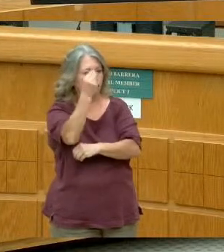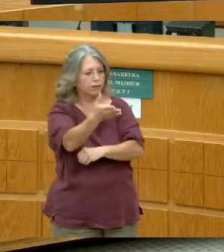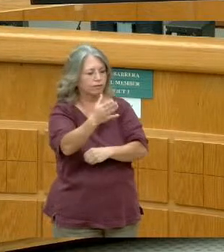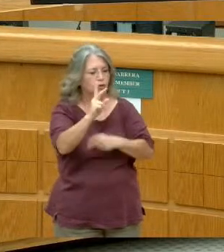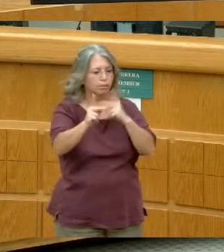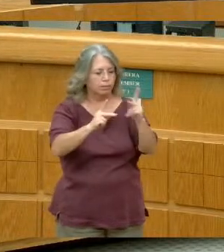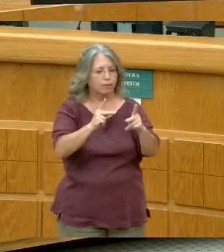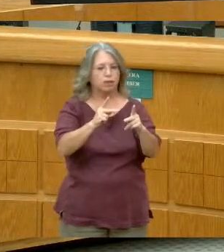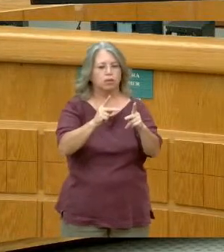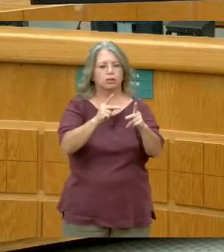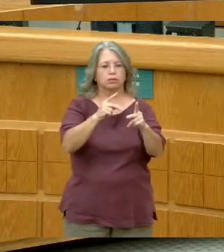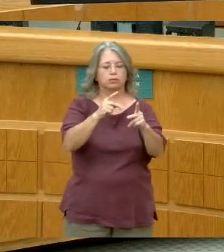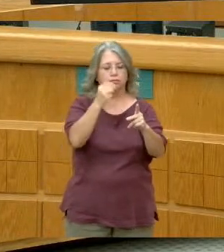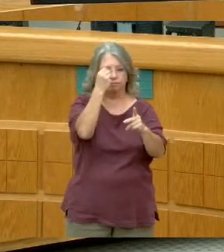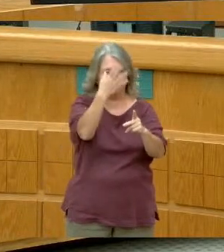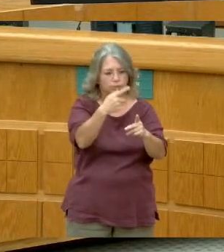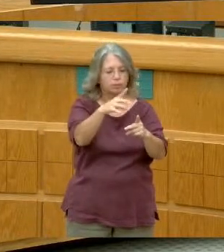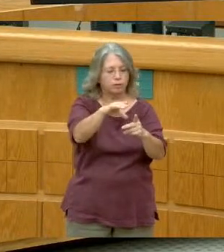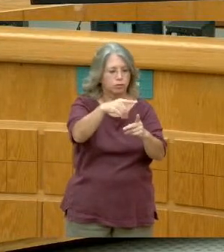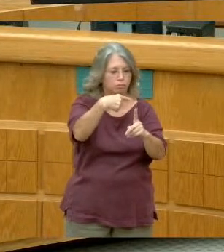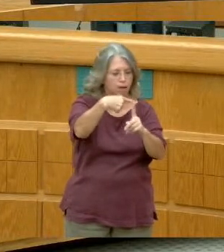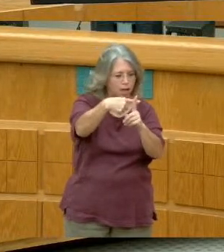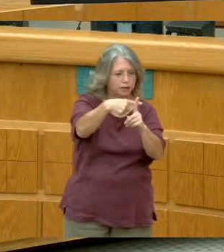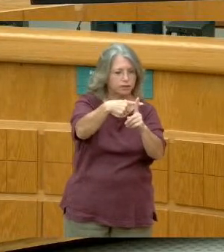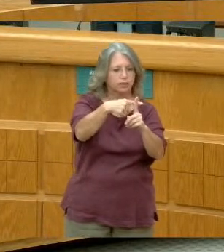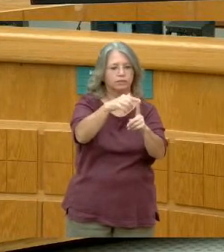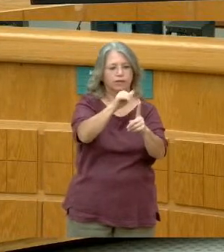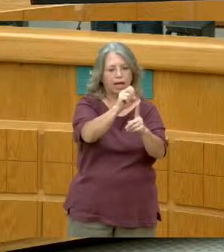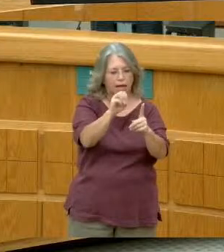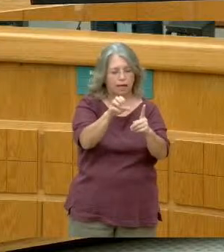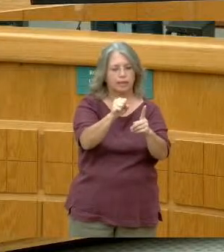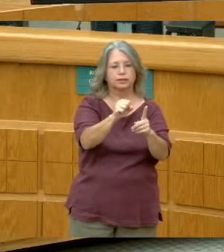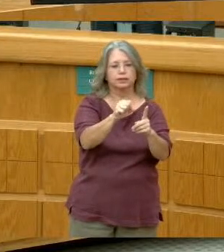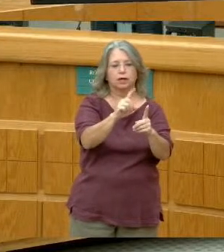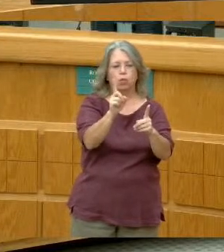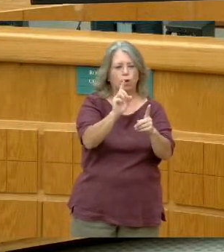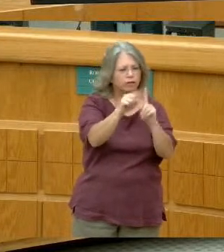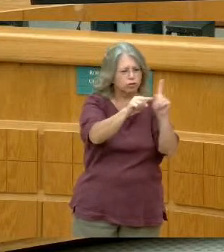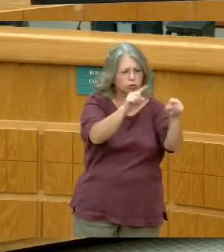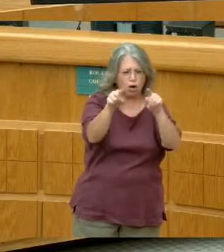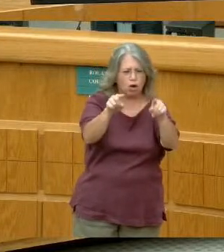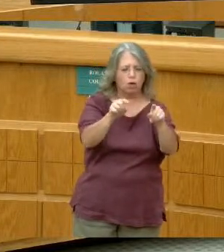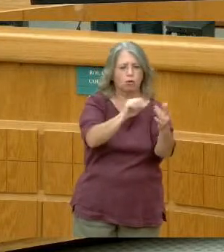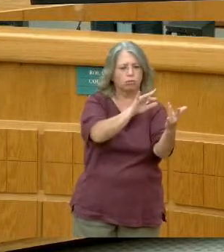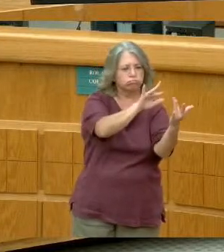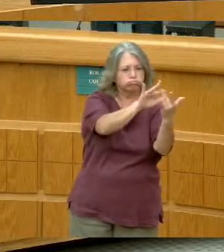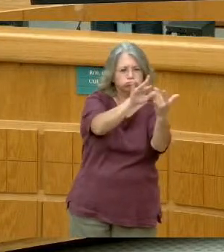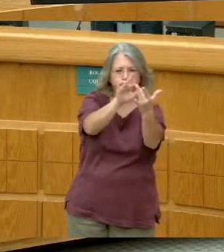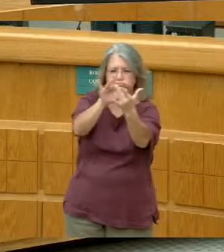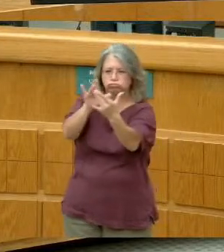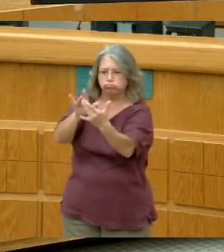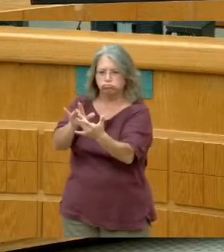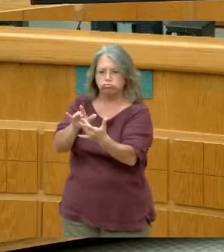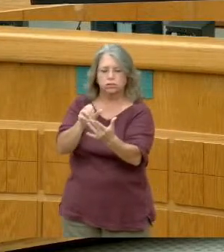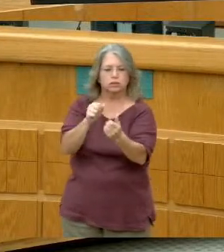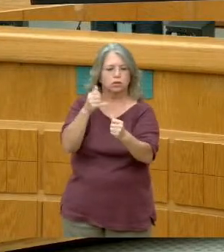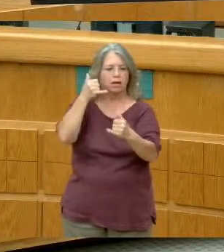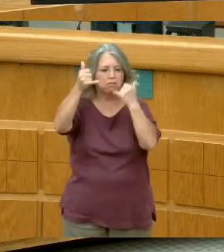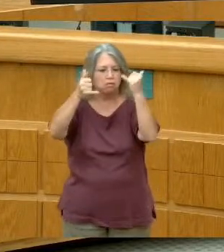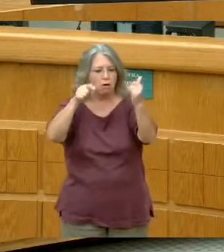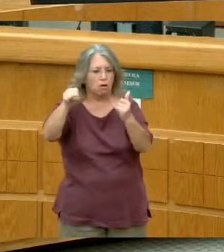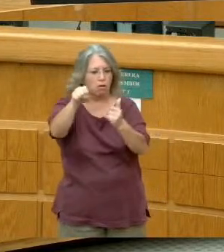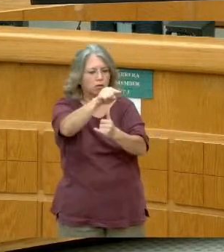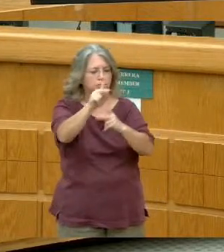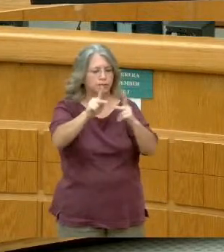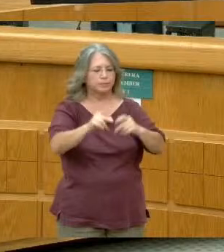where have you been so they could do tracing and talk to other people that may have been around this person that had COVID. So all